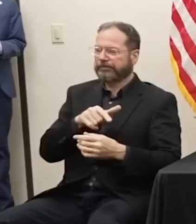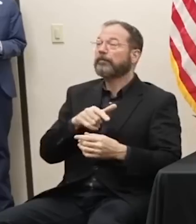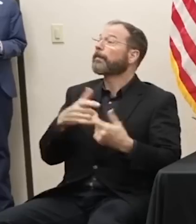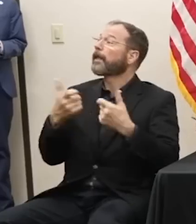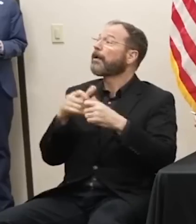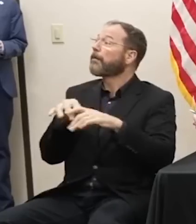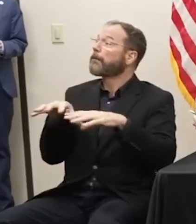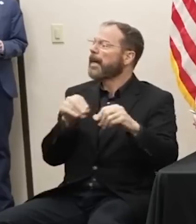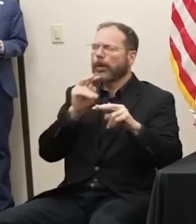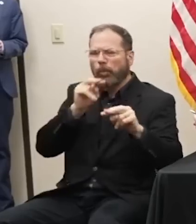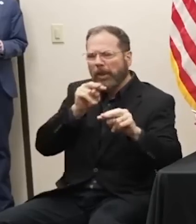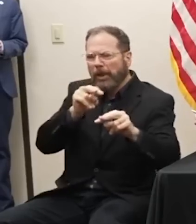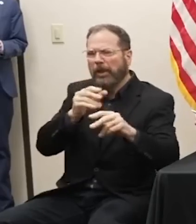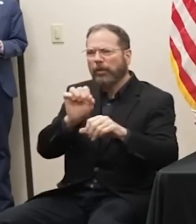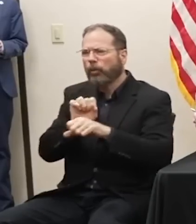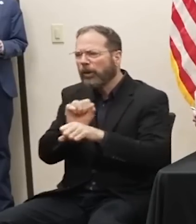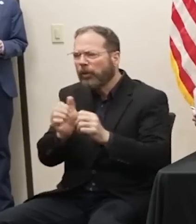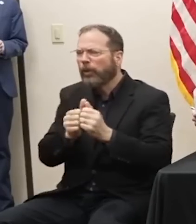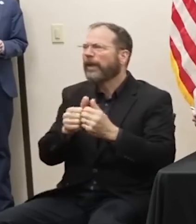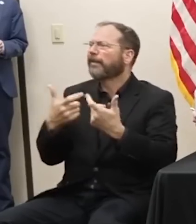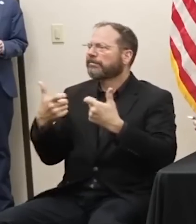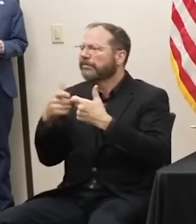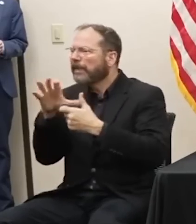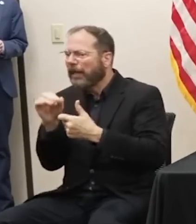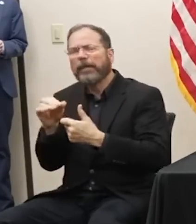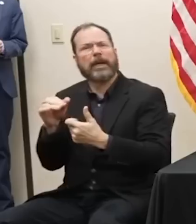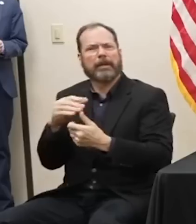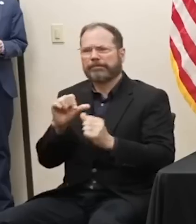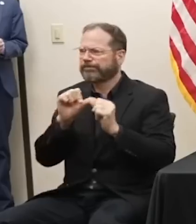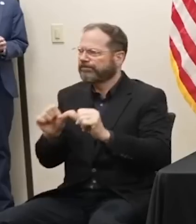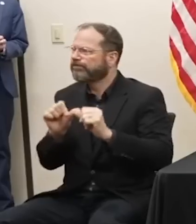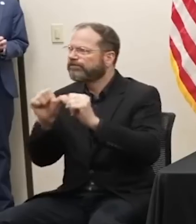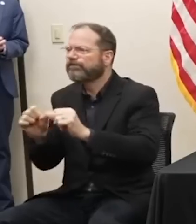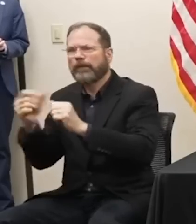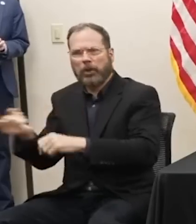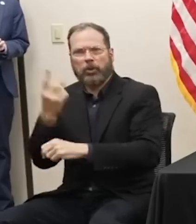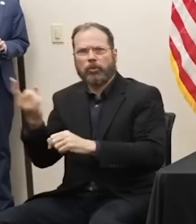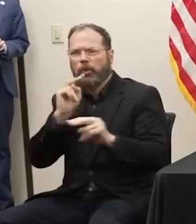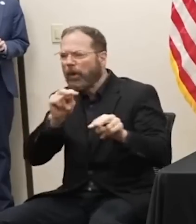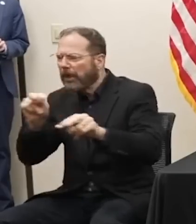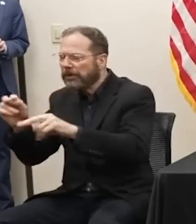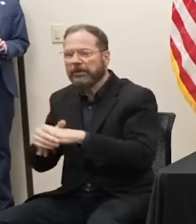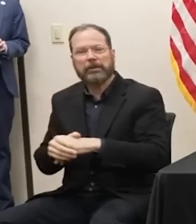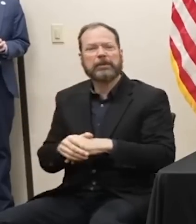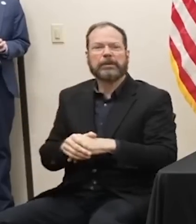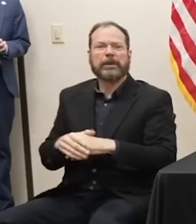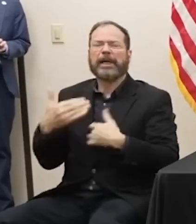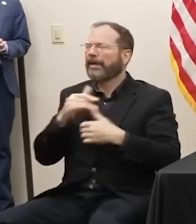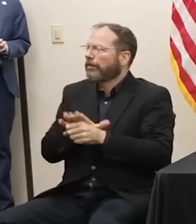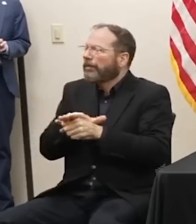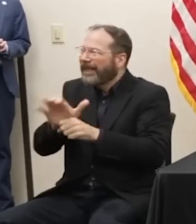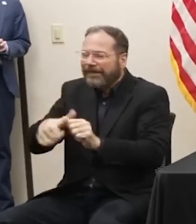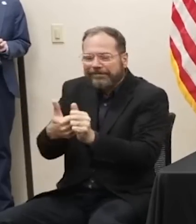power outage monitoring and coordination with utility providers is an ongoing thing that they are doing. They have plenty of reserves and